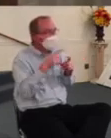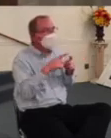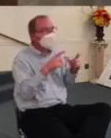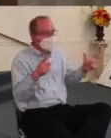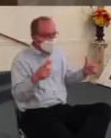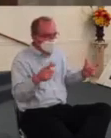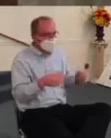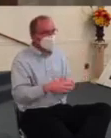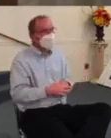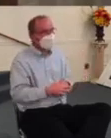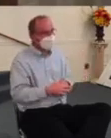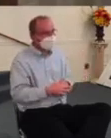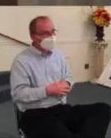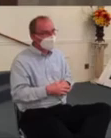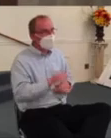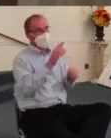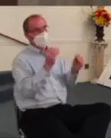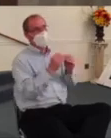Jesus defended the woman.